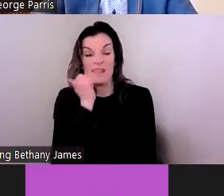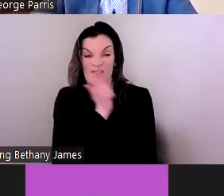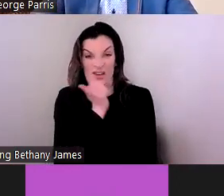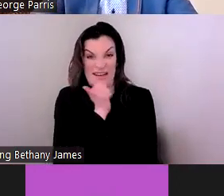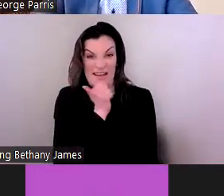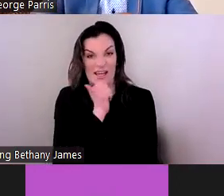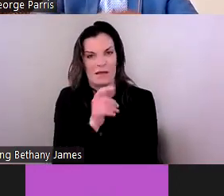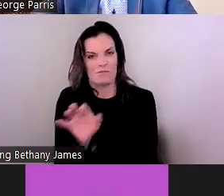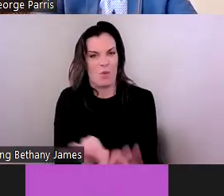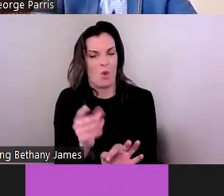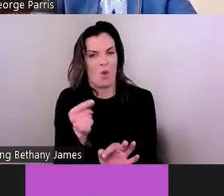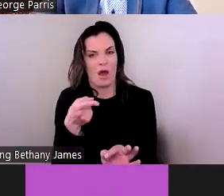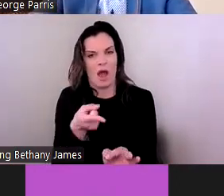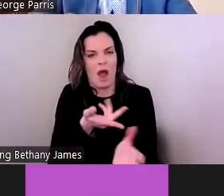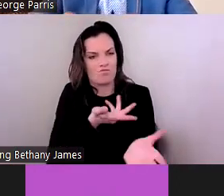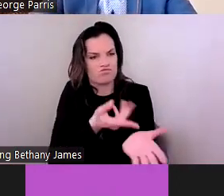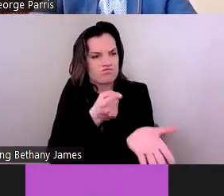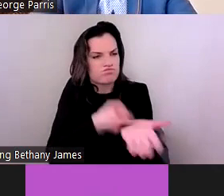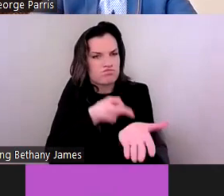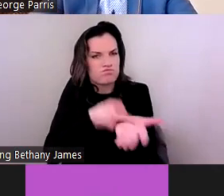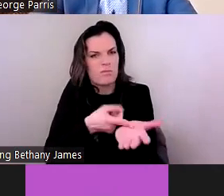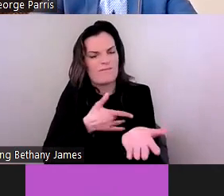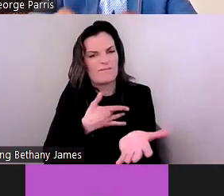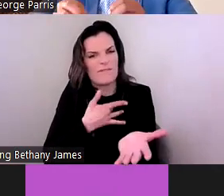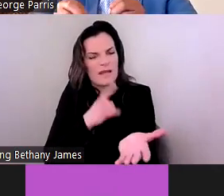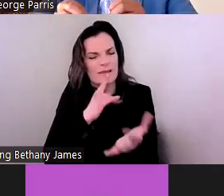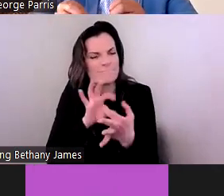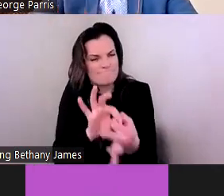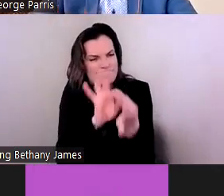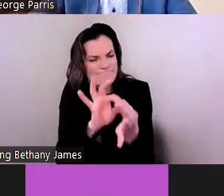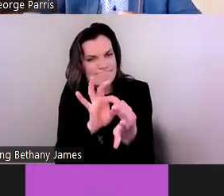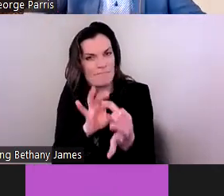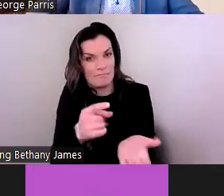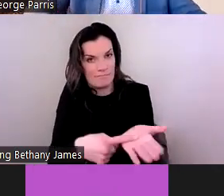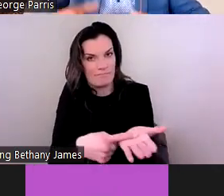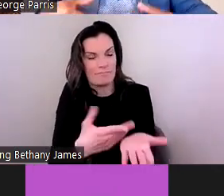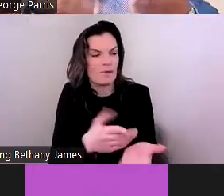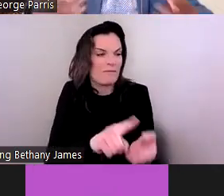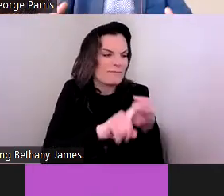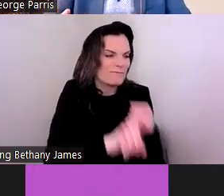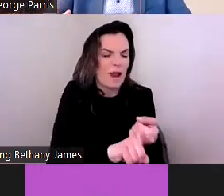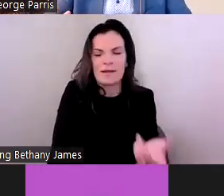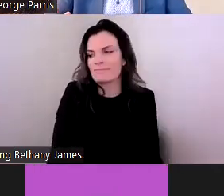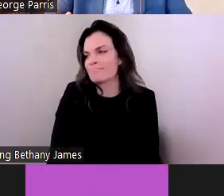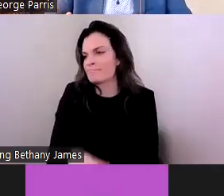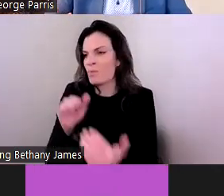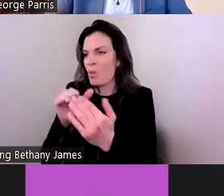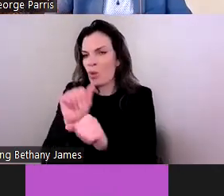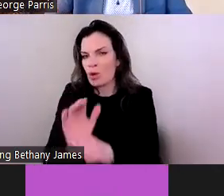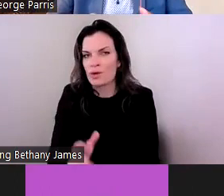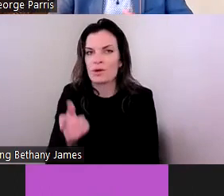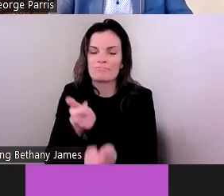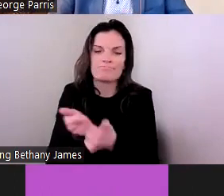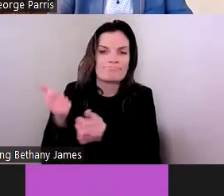coworker, whether it's a leader, whether it's a mentor, a friend. Have somebody that you can talk,